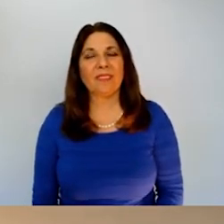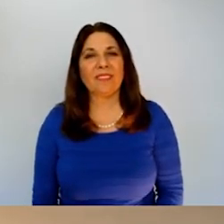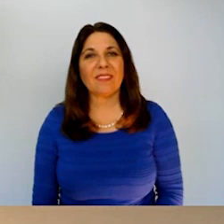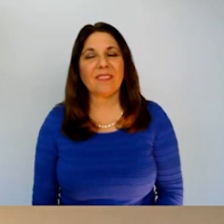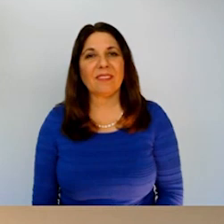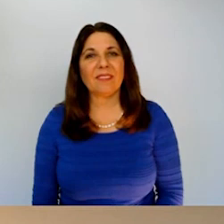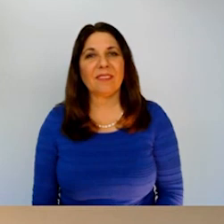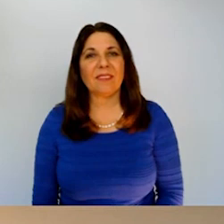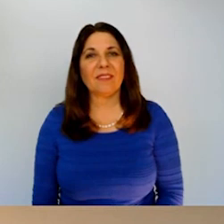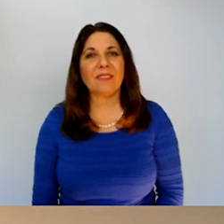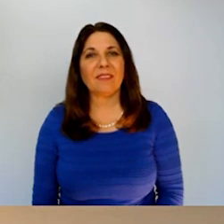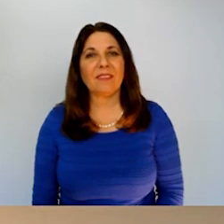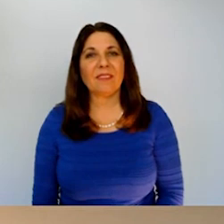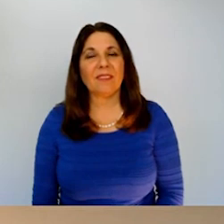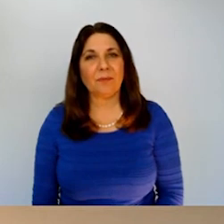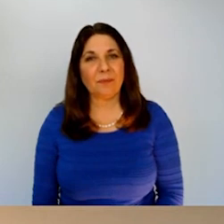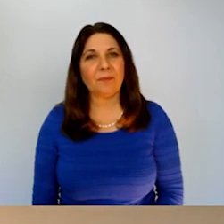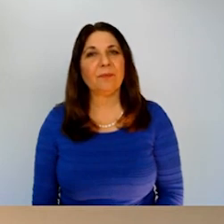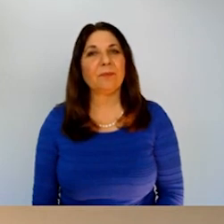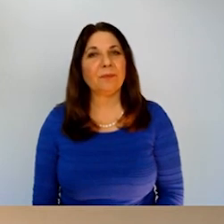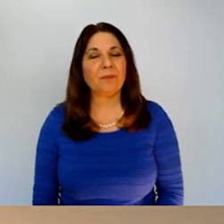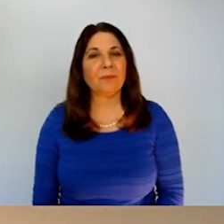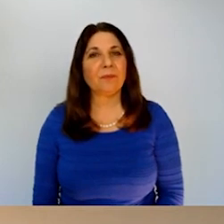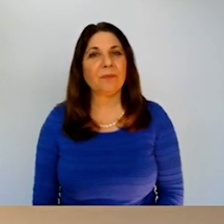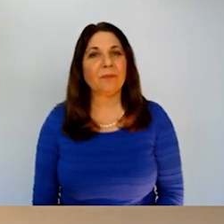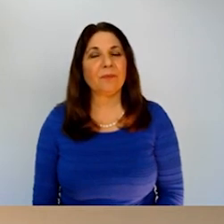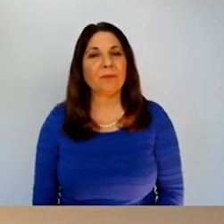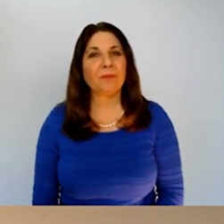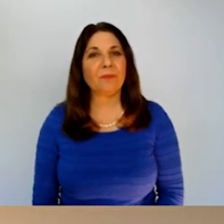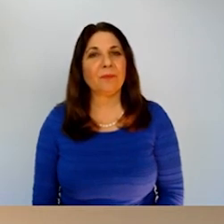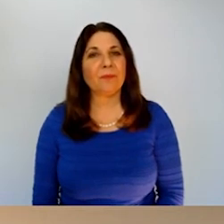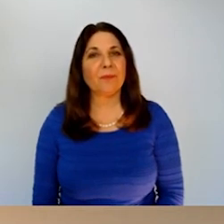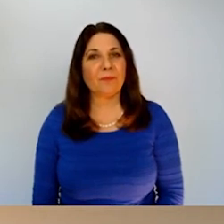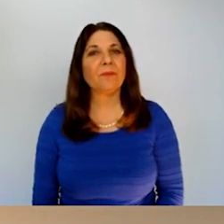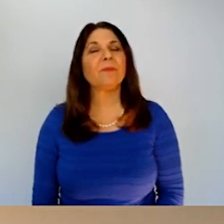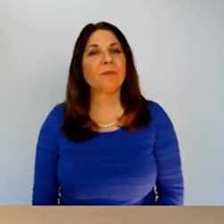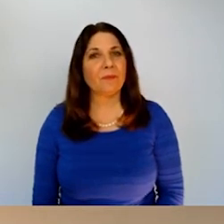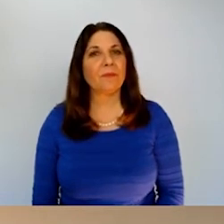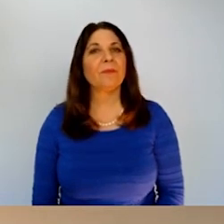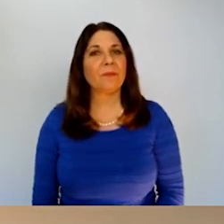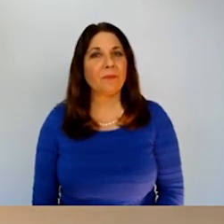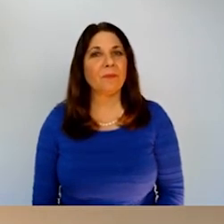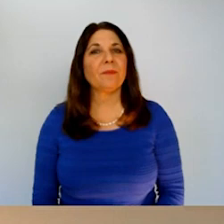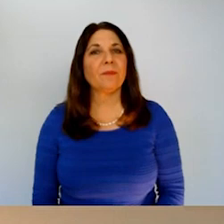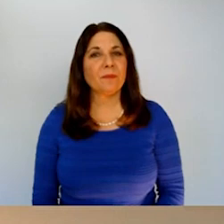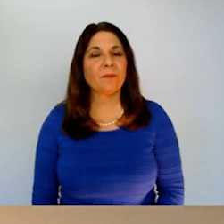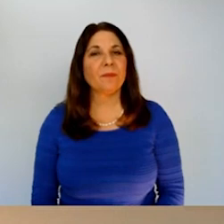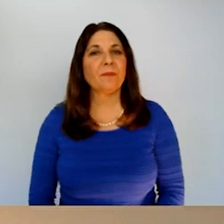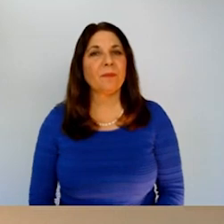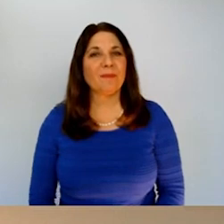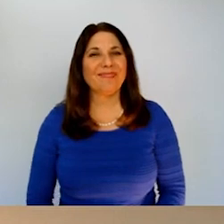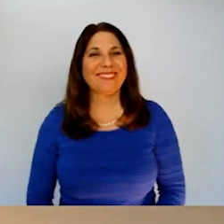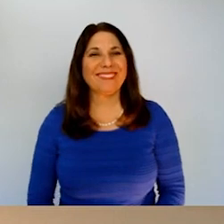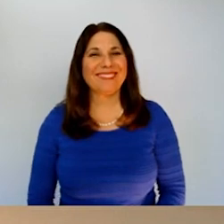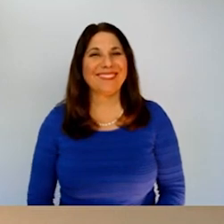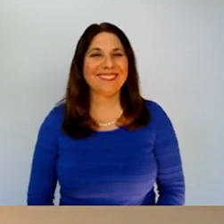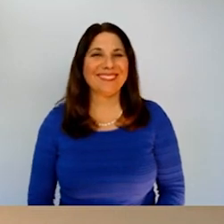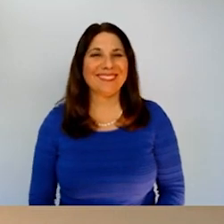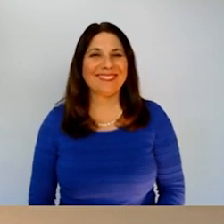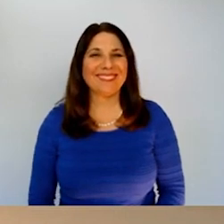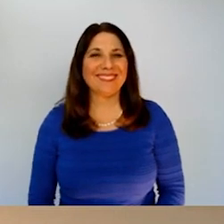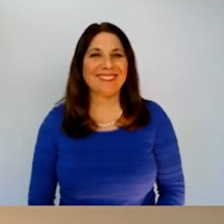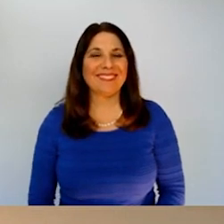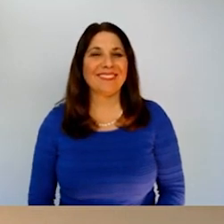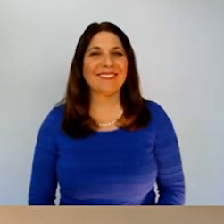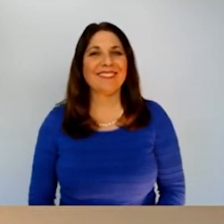always been a part of who I am. It's a part of my DNA, kind of like investing. It's just always been there. I don't know where it came from.